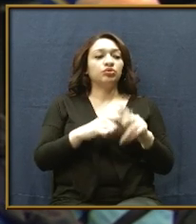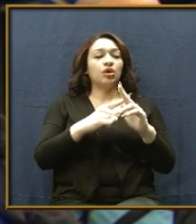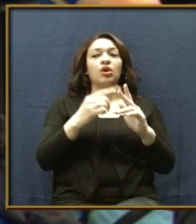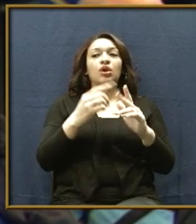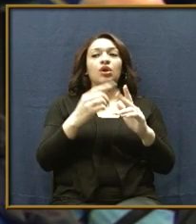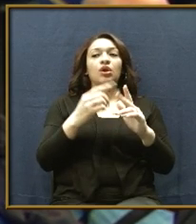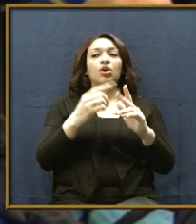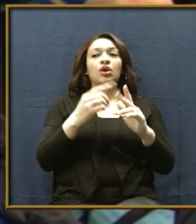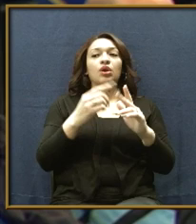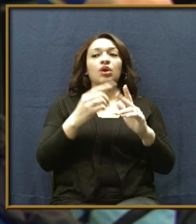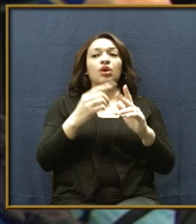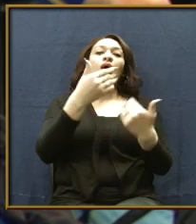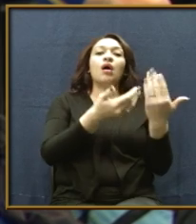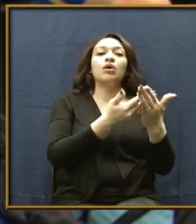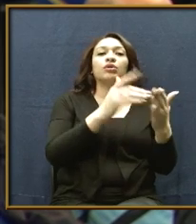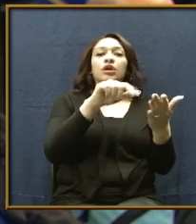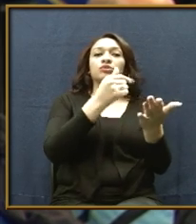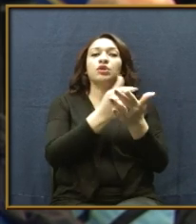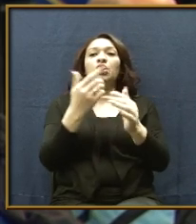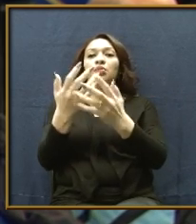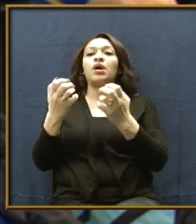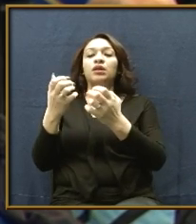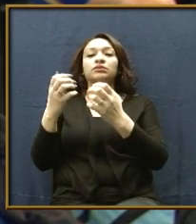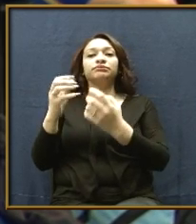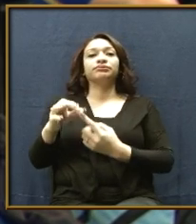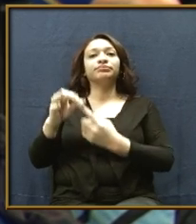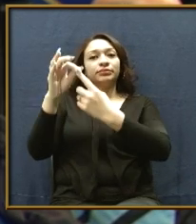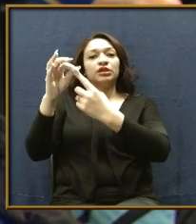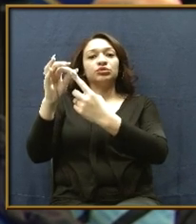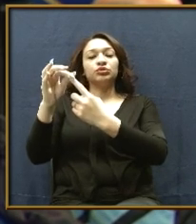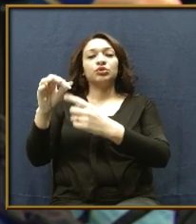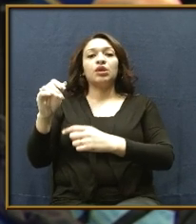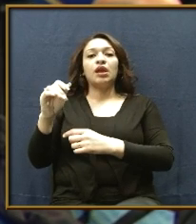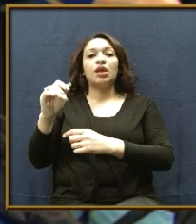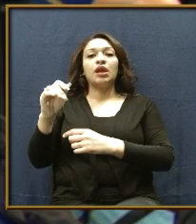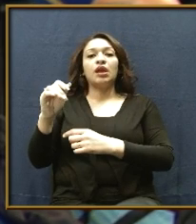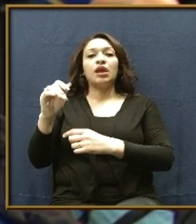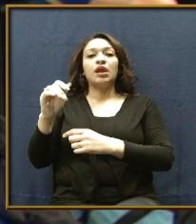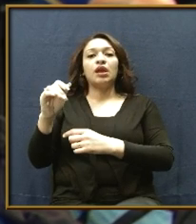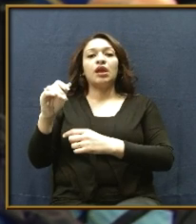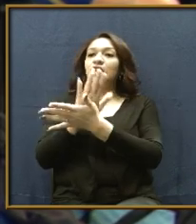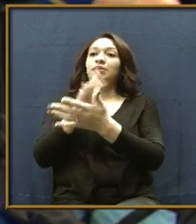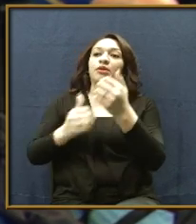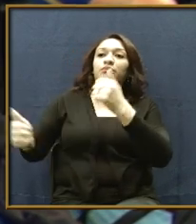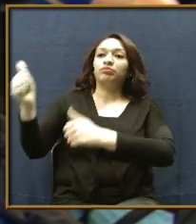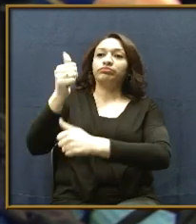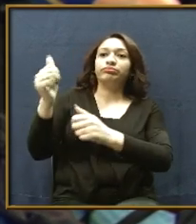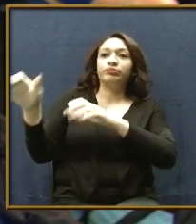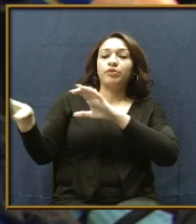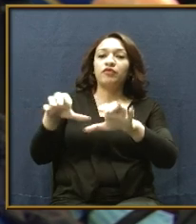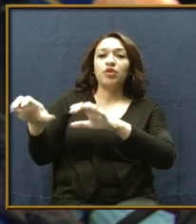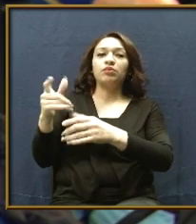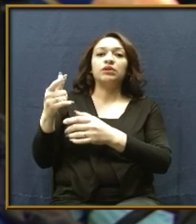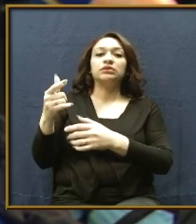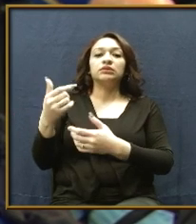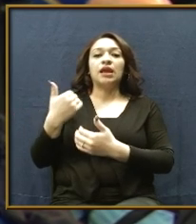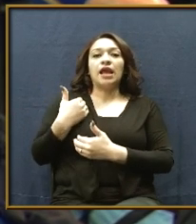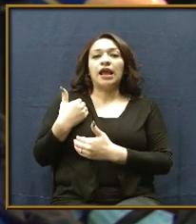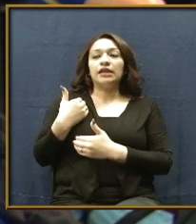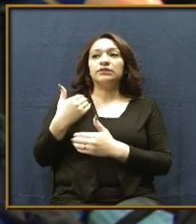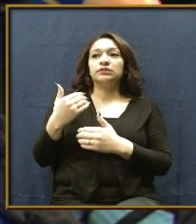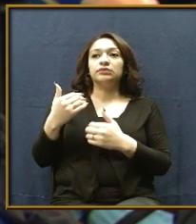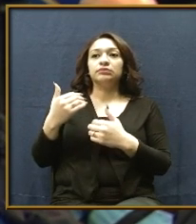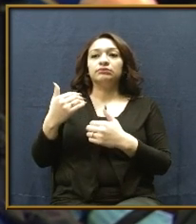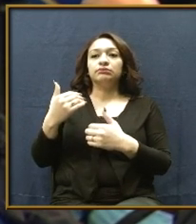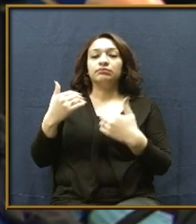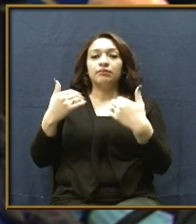group of undergraduates whose outstanding academic performance has special distinction. So as I